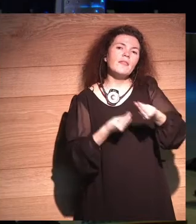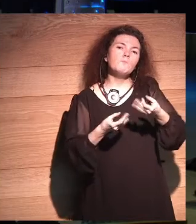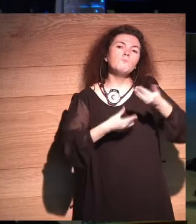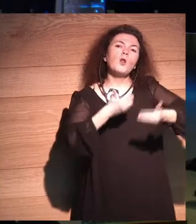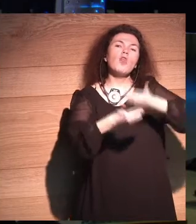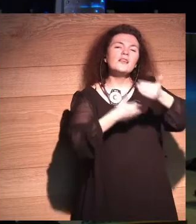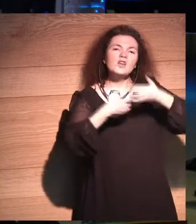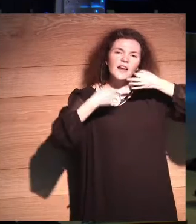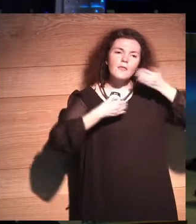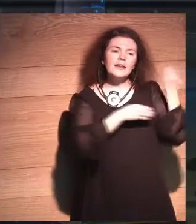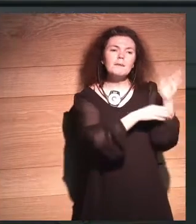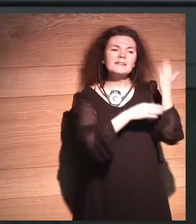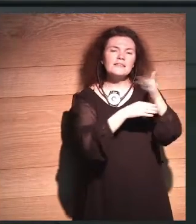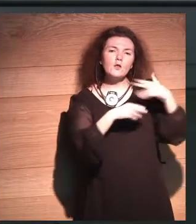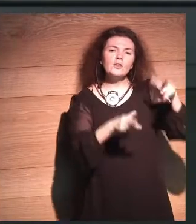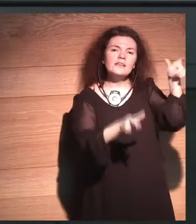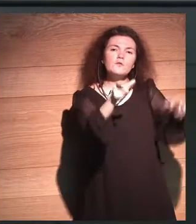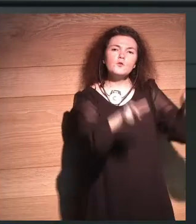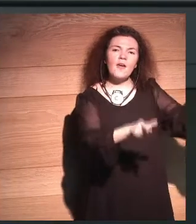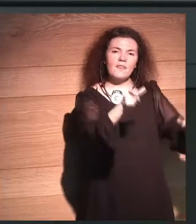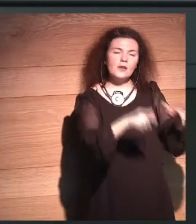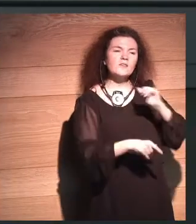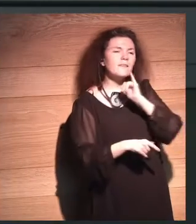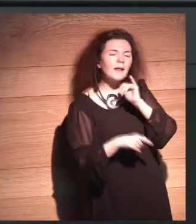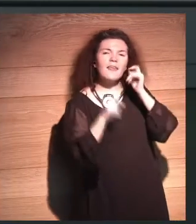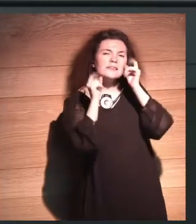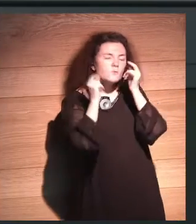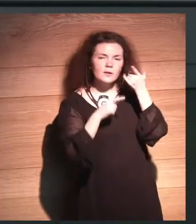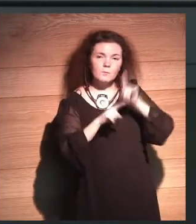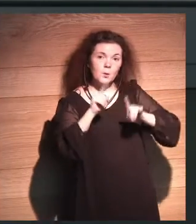the issues that have been identified. So they develop their whole